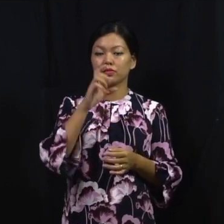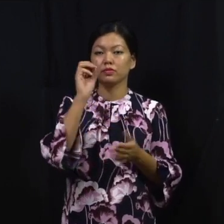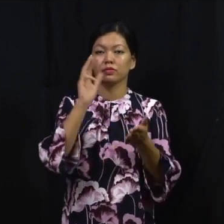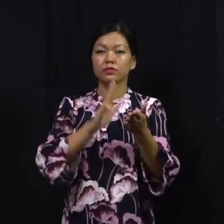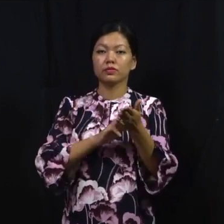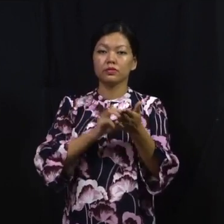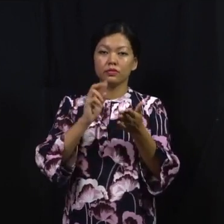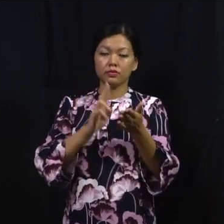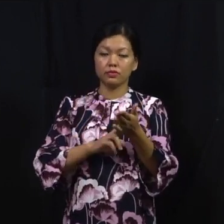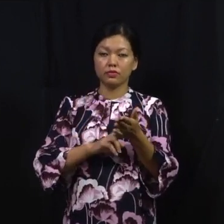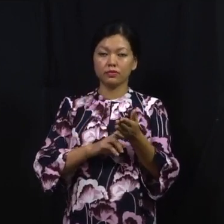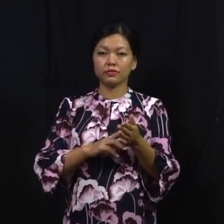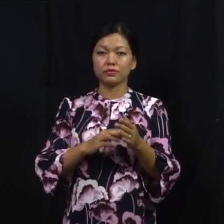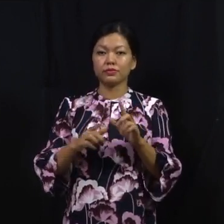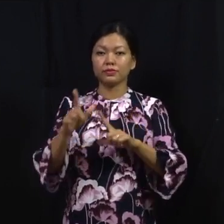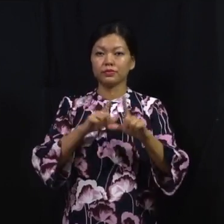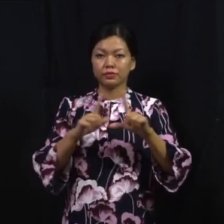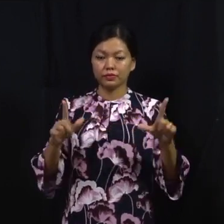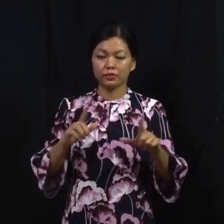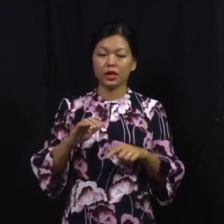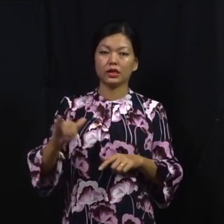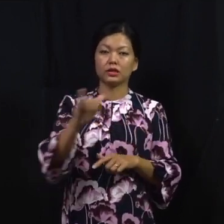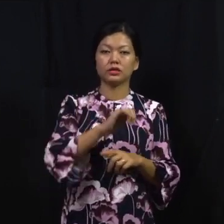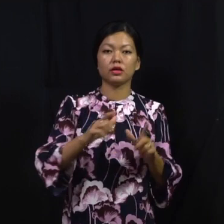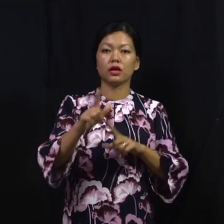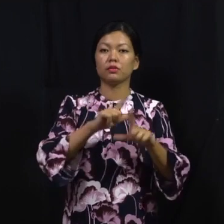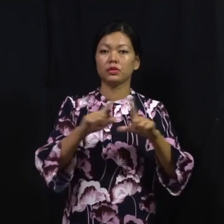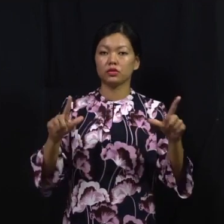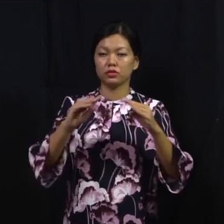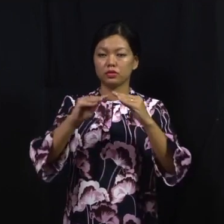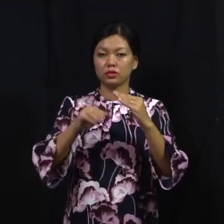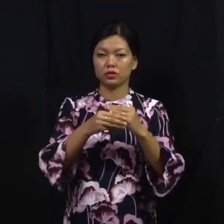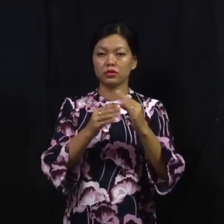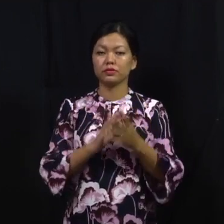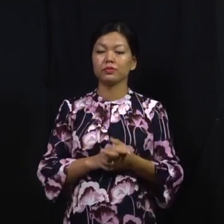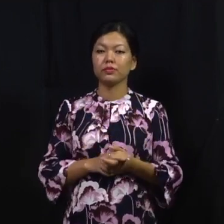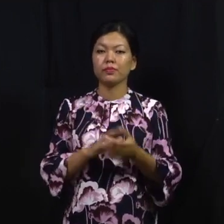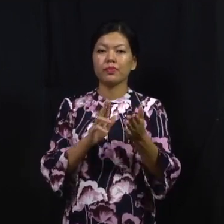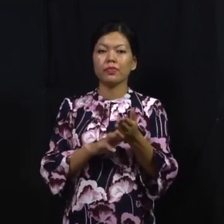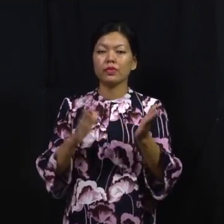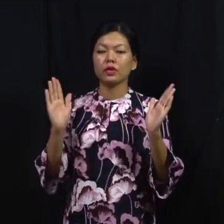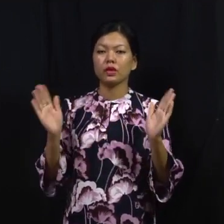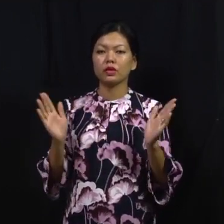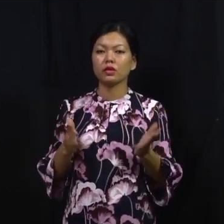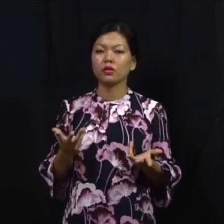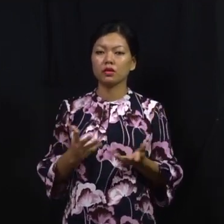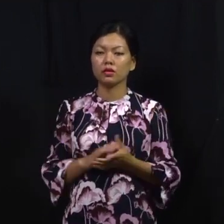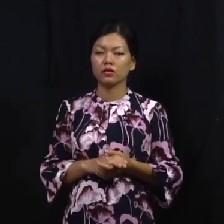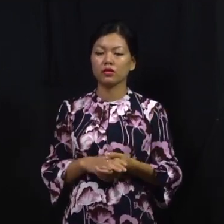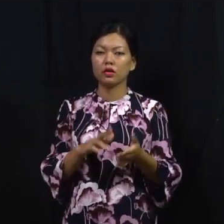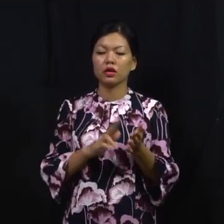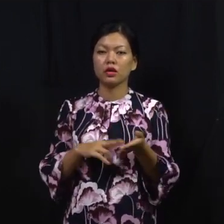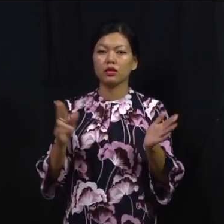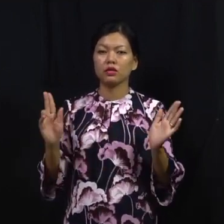language was added to these definitions. Okay. Now, what about nationality? The term nationality, the